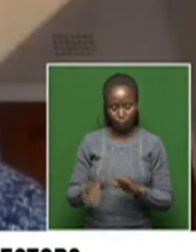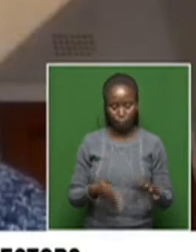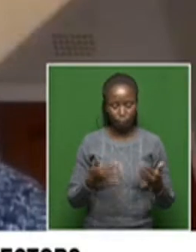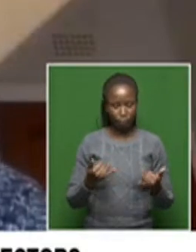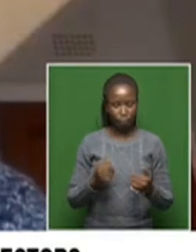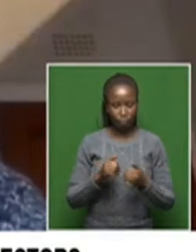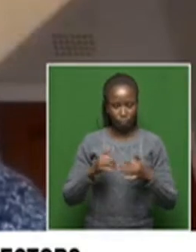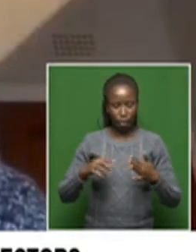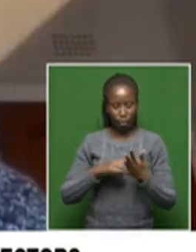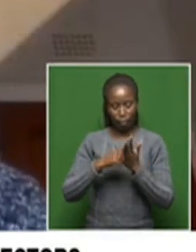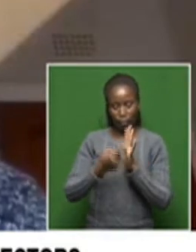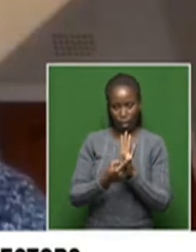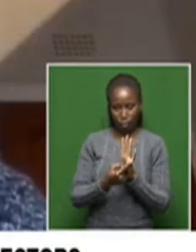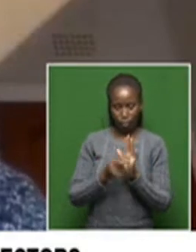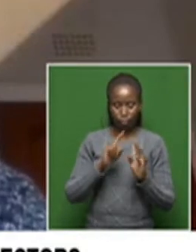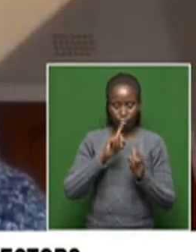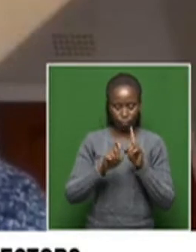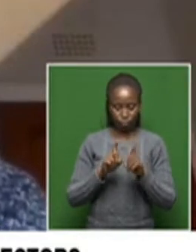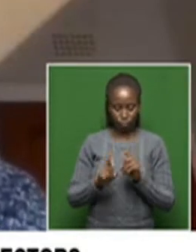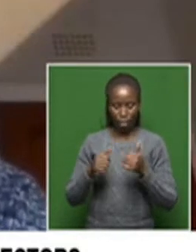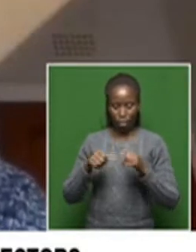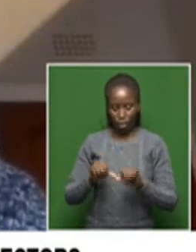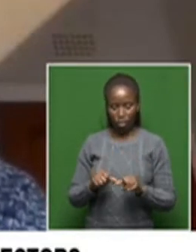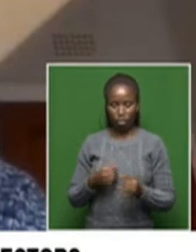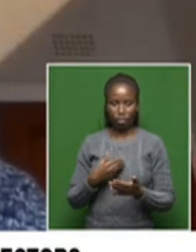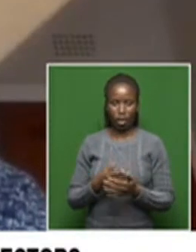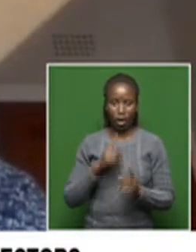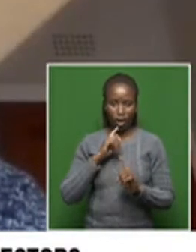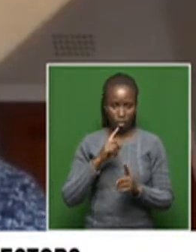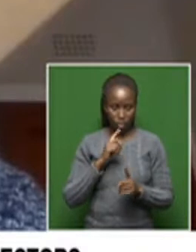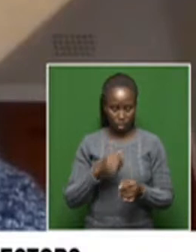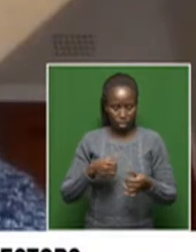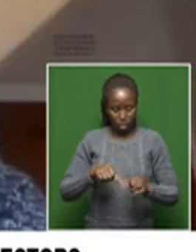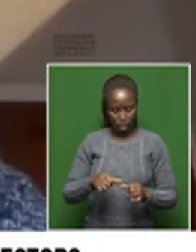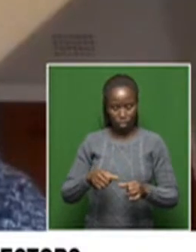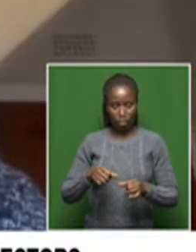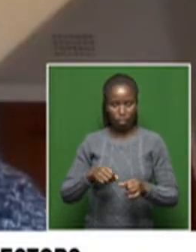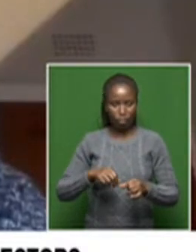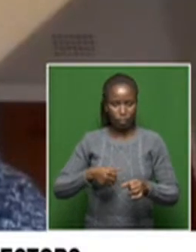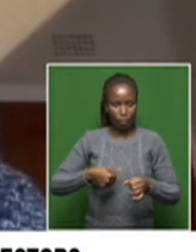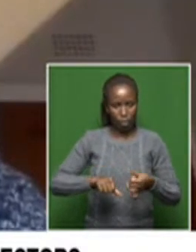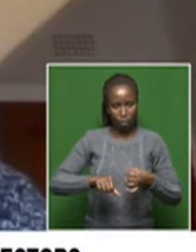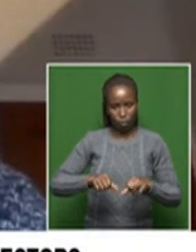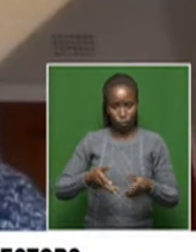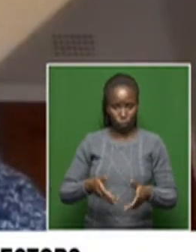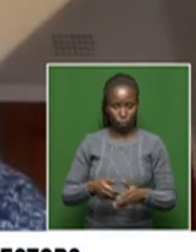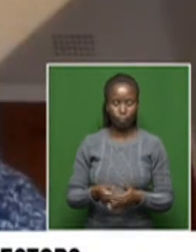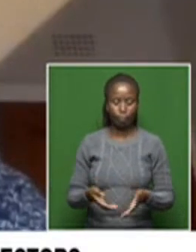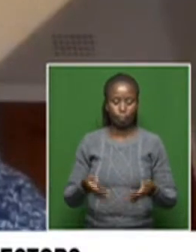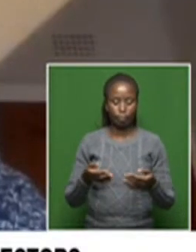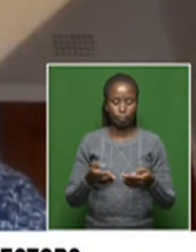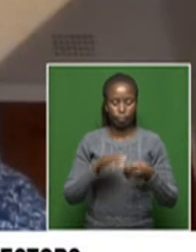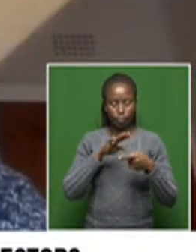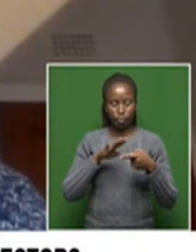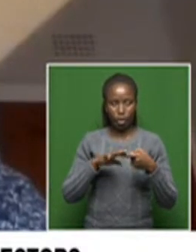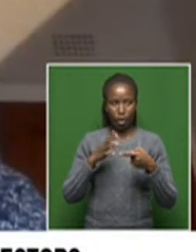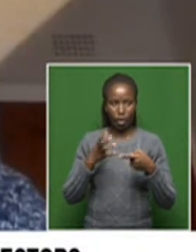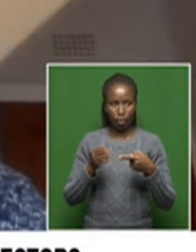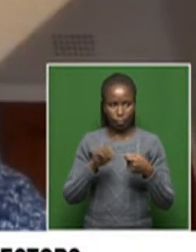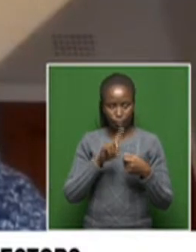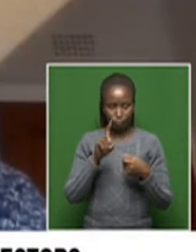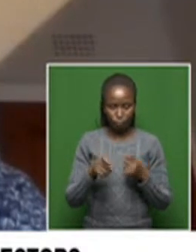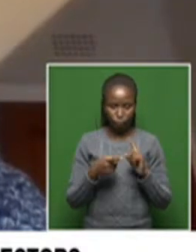with about five, and then we'll take it from there. So we have a question